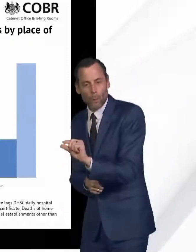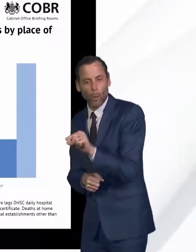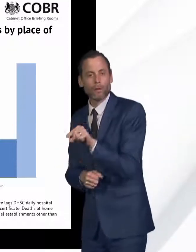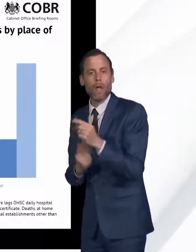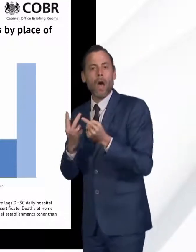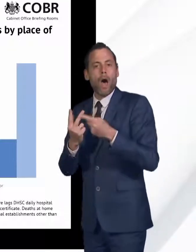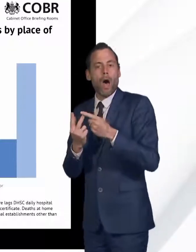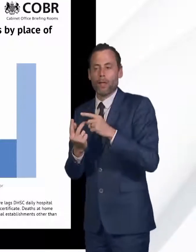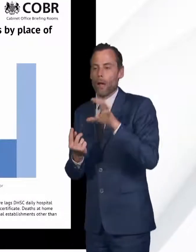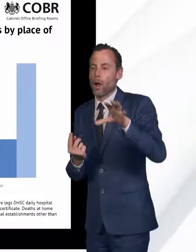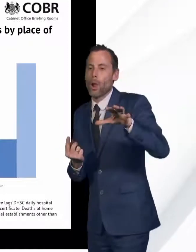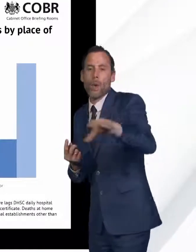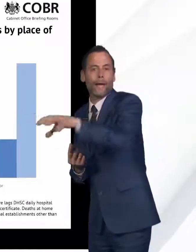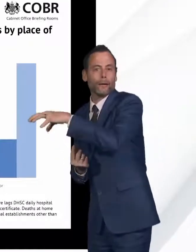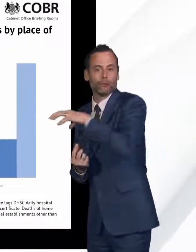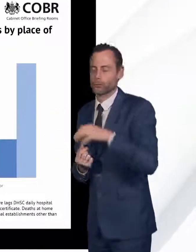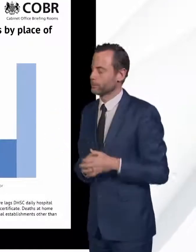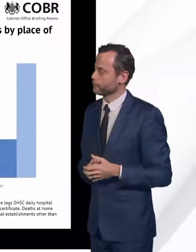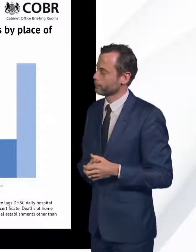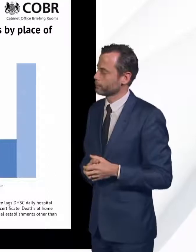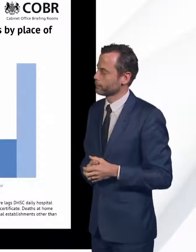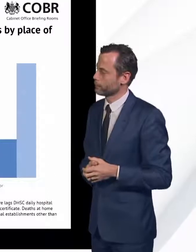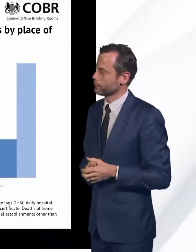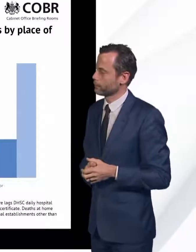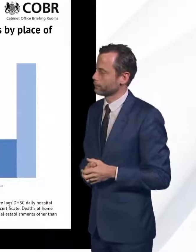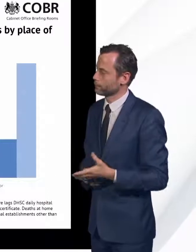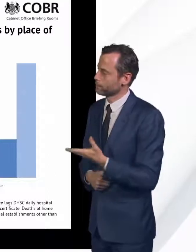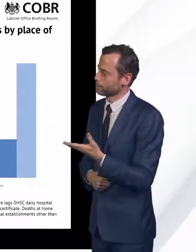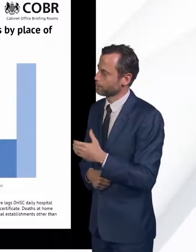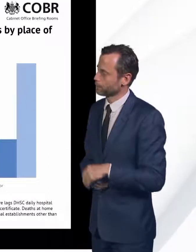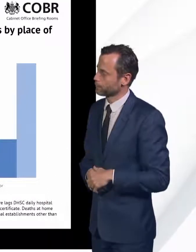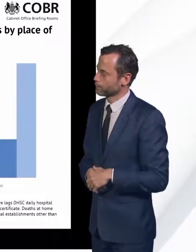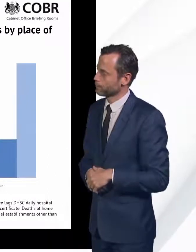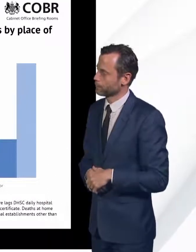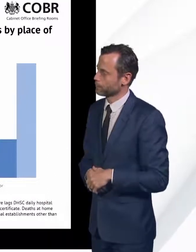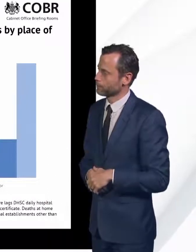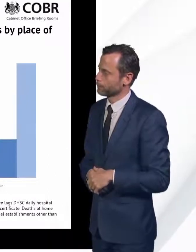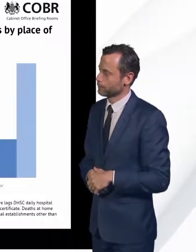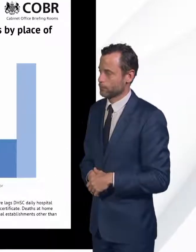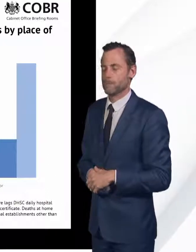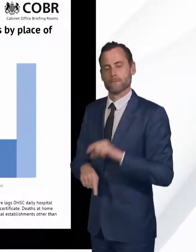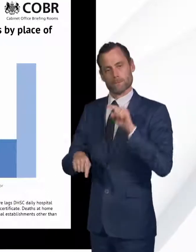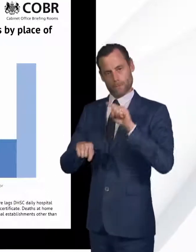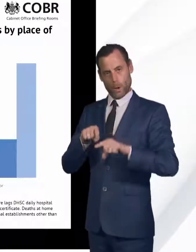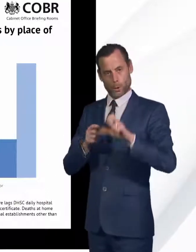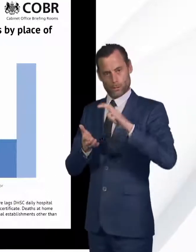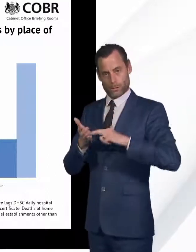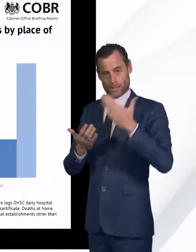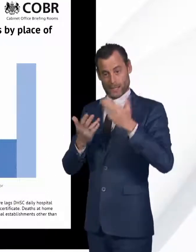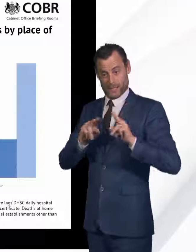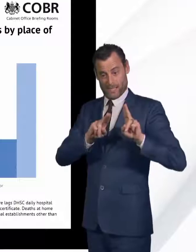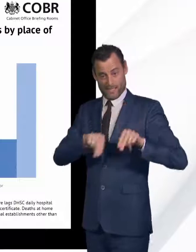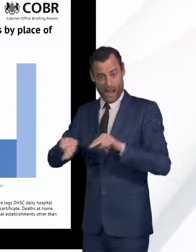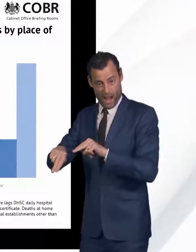So what you can see here is that deaths from COVID are dominated by those deaths in hospital, but that is not the